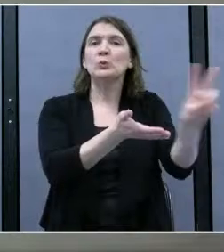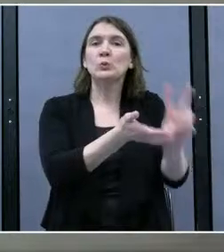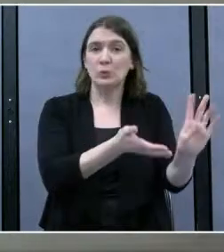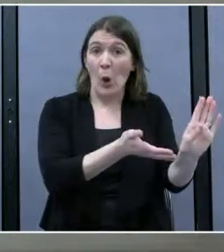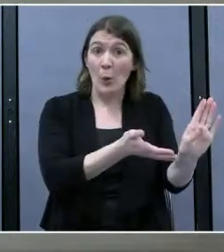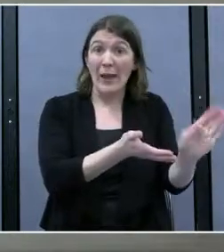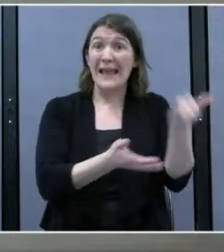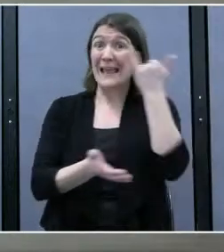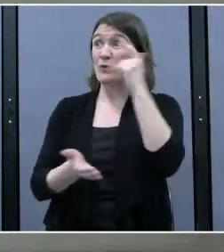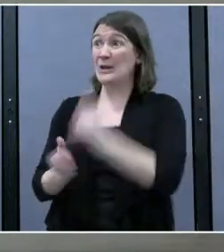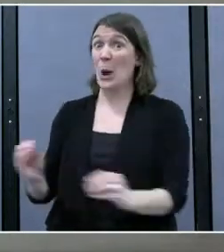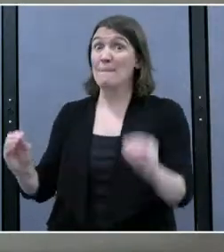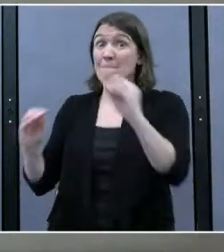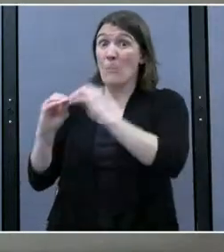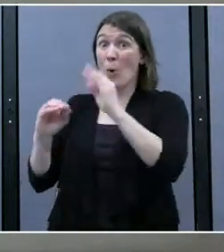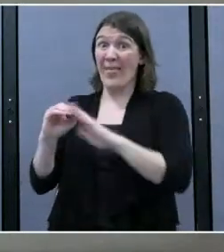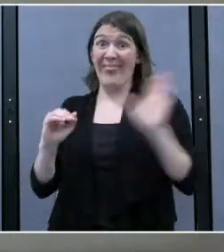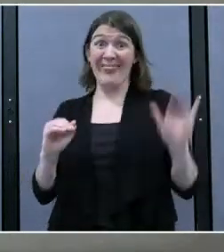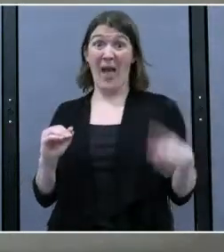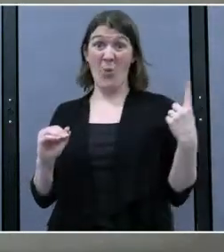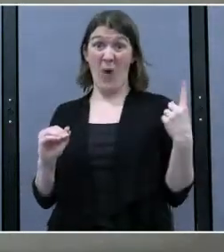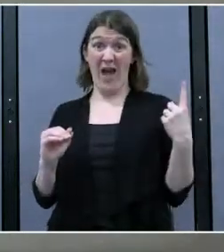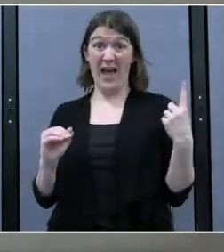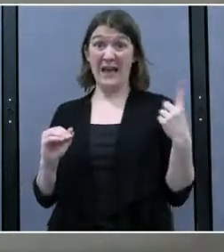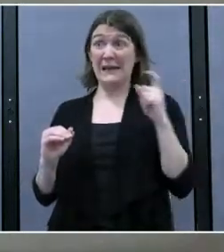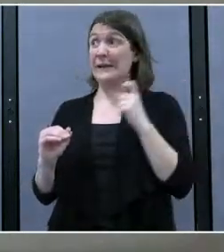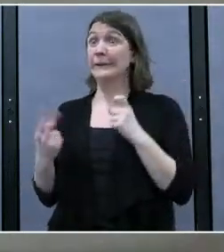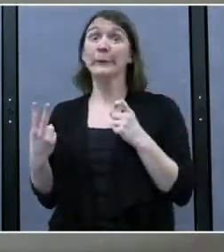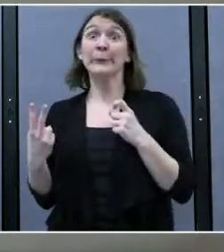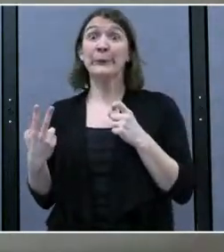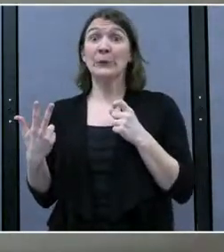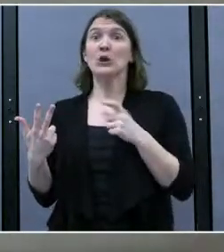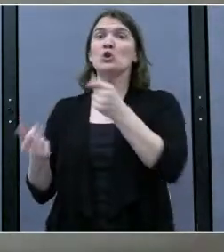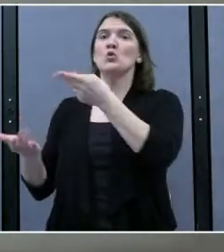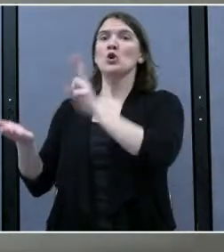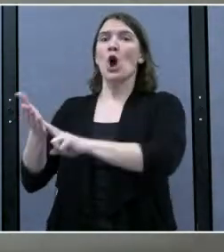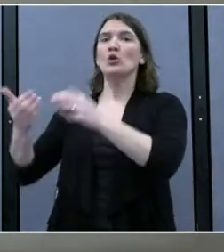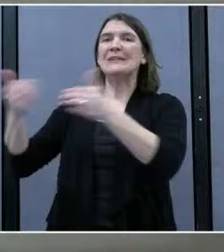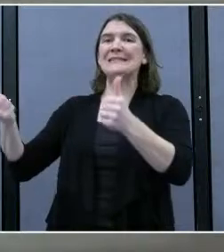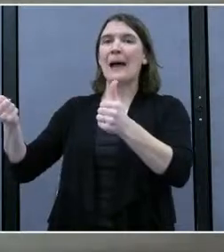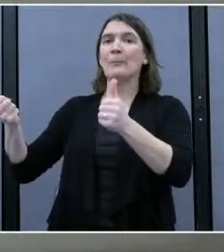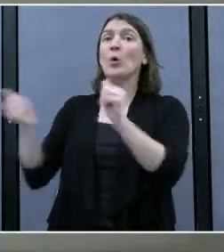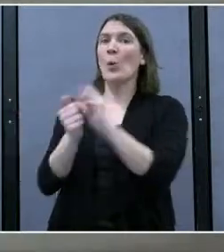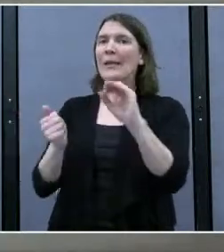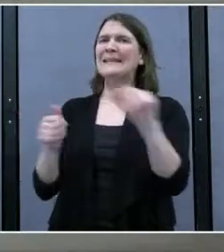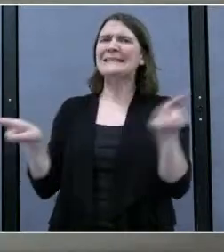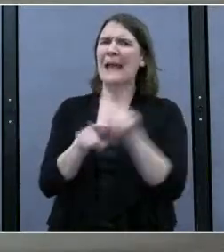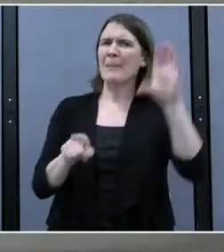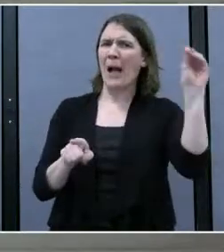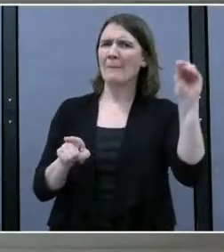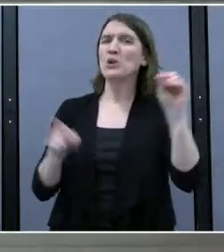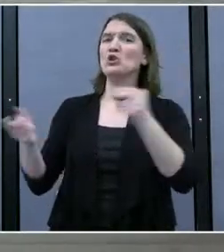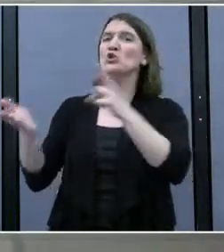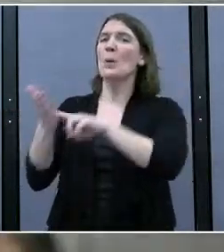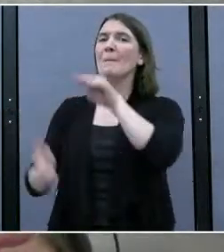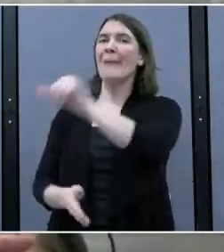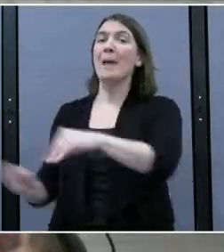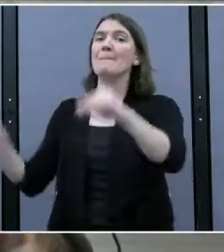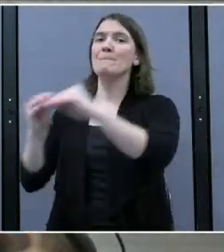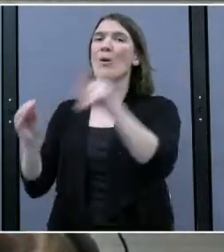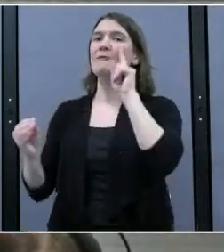you need more than that, then you could contract separately with Casella for the off-week